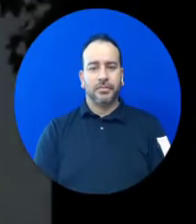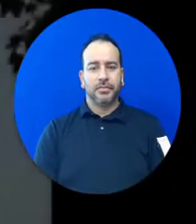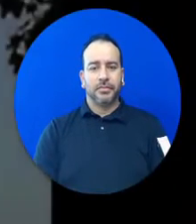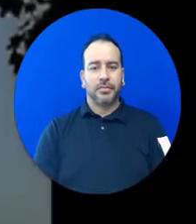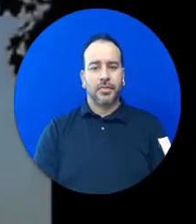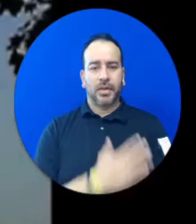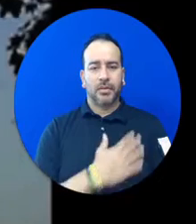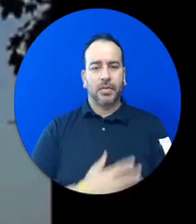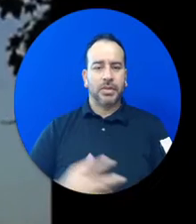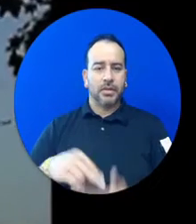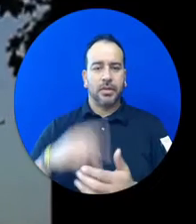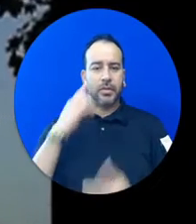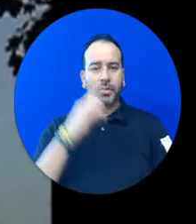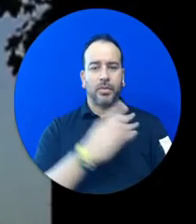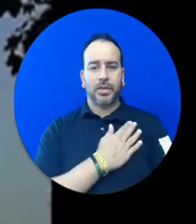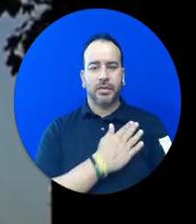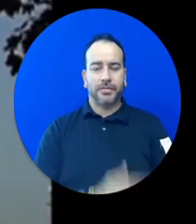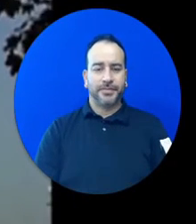Please rise for the pledge.